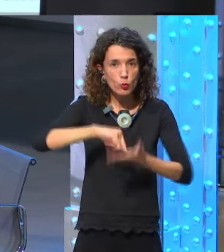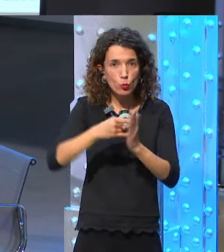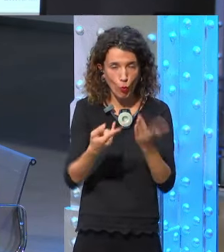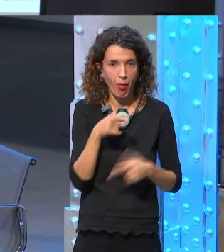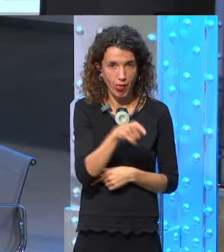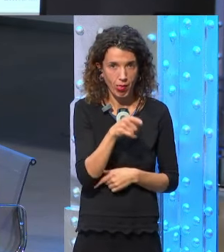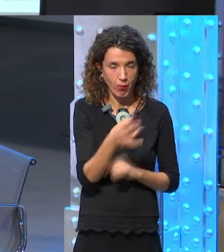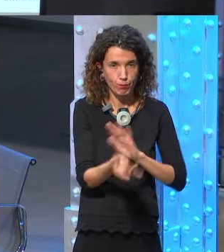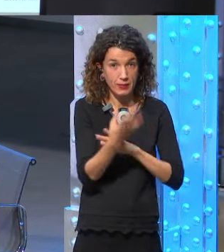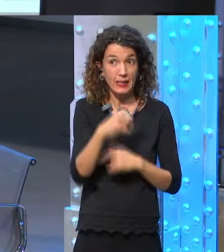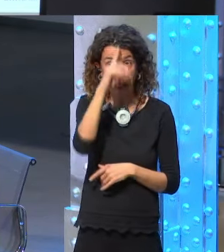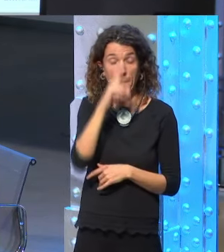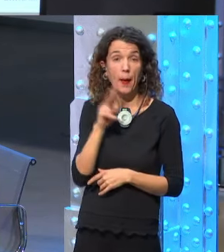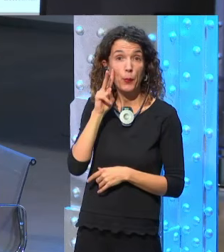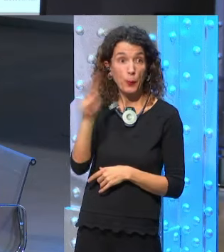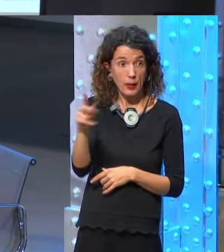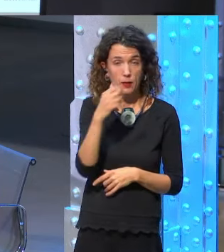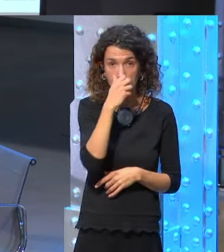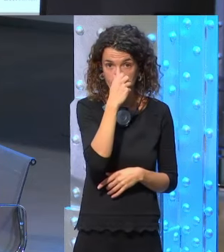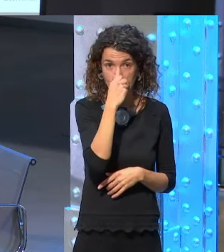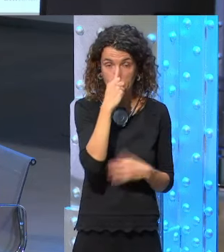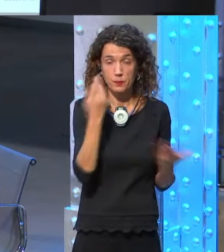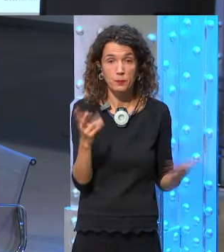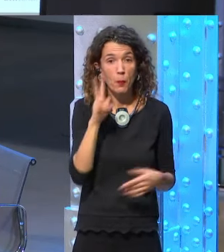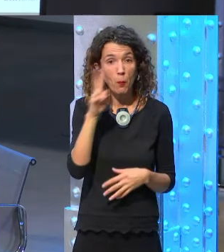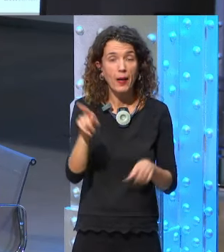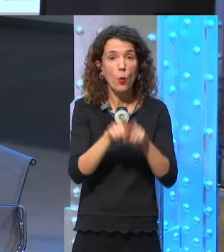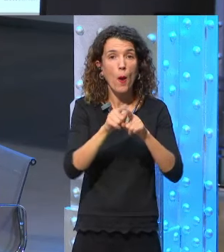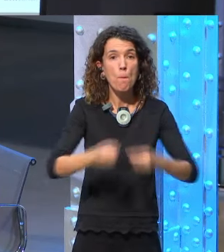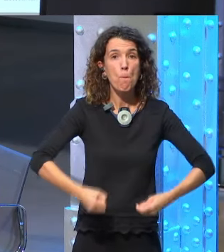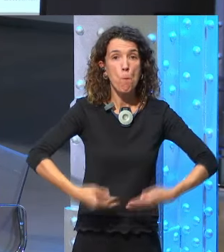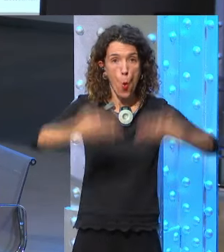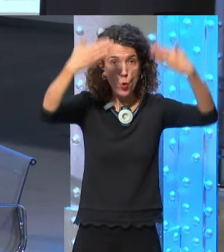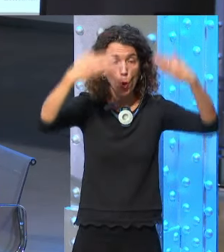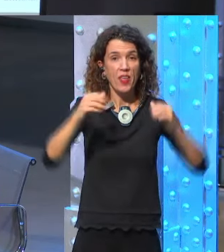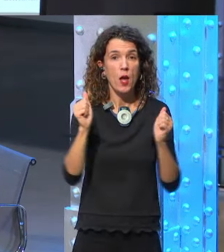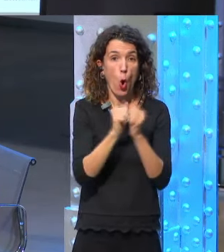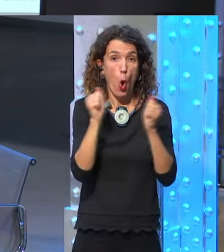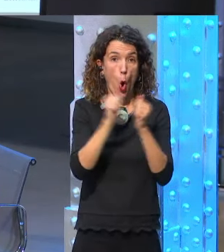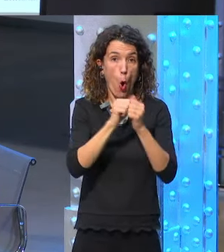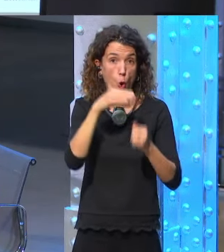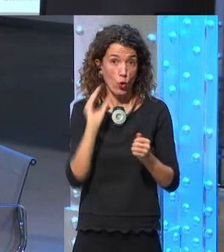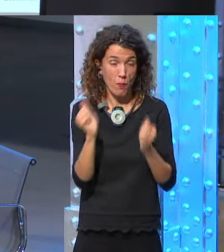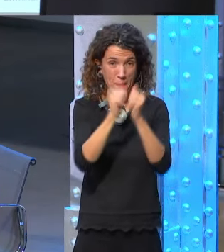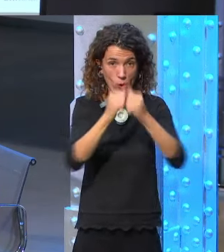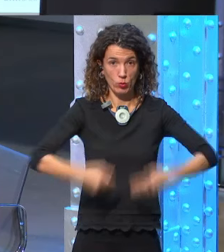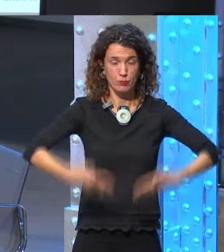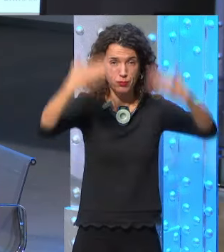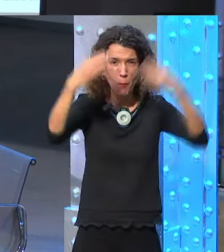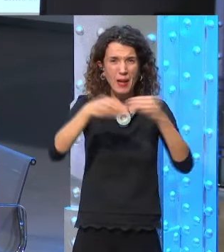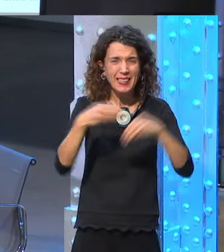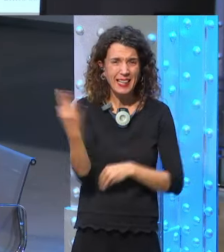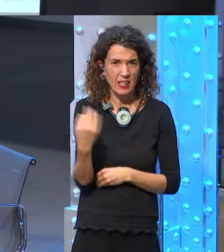Yes. But at the same time, you've not seen a concrete wall like this. So what kind of materiality is this now?